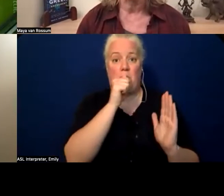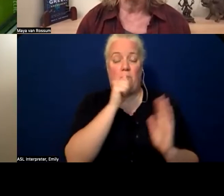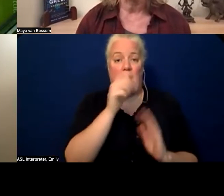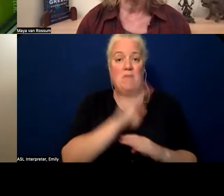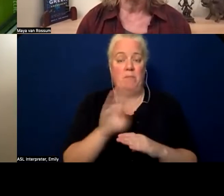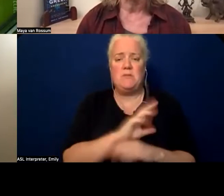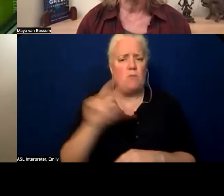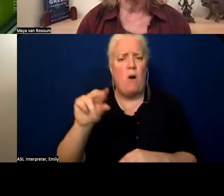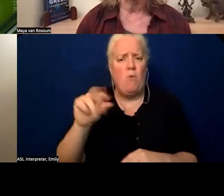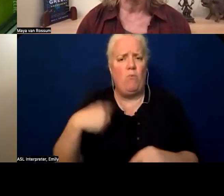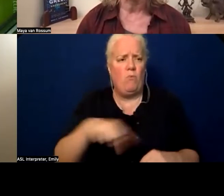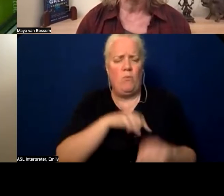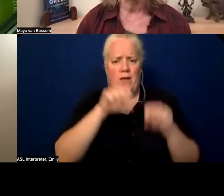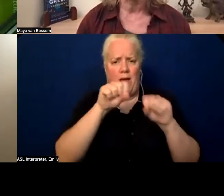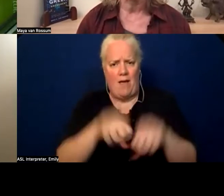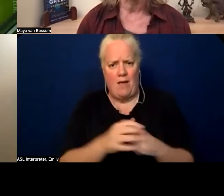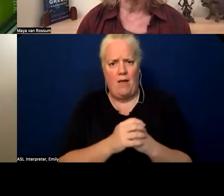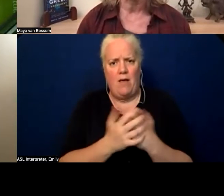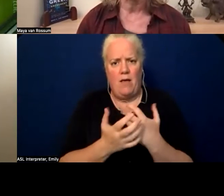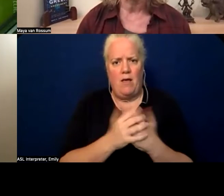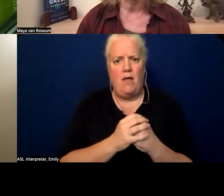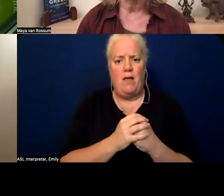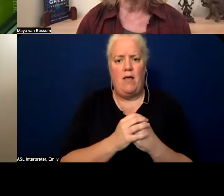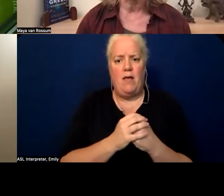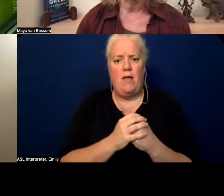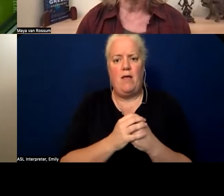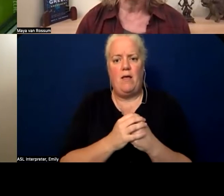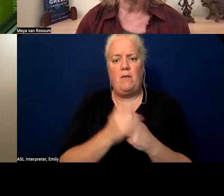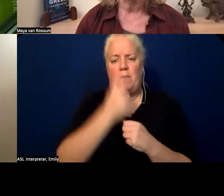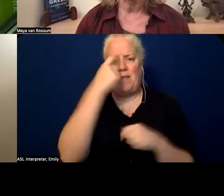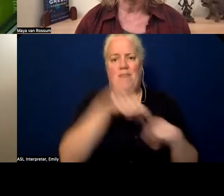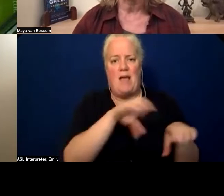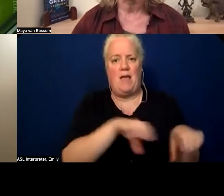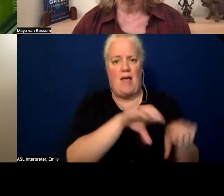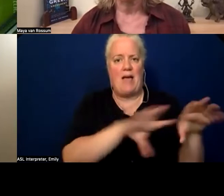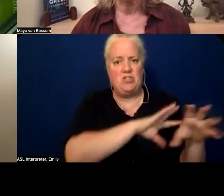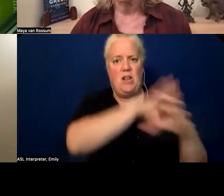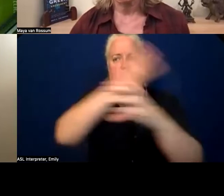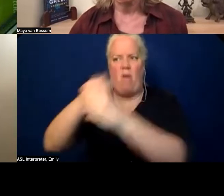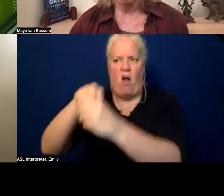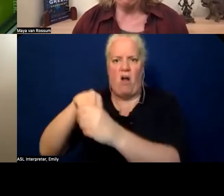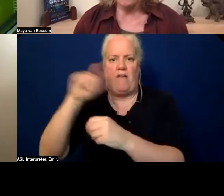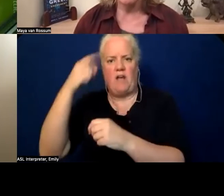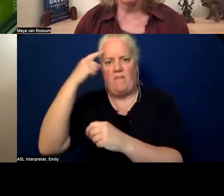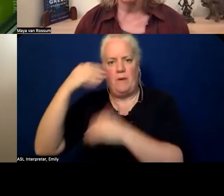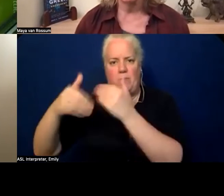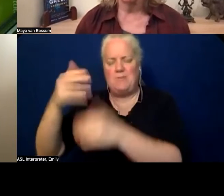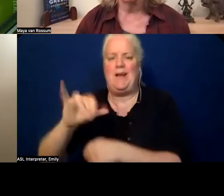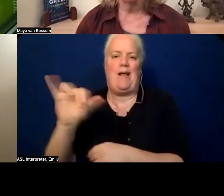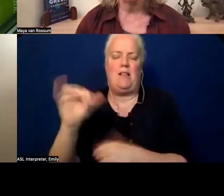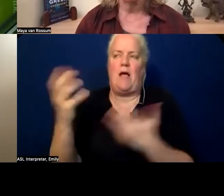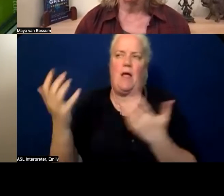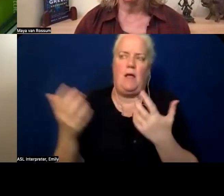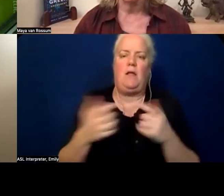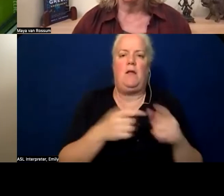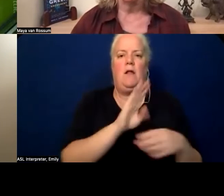regulating the action of private parties will happen in the course of an administrative proceeding. So, for instance, a party may, let's say,